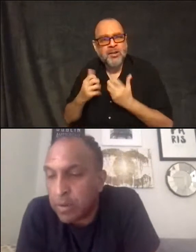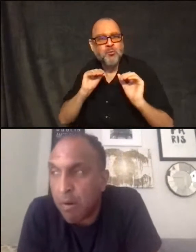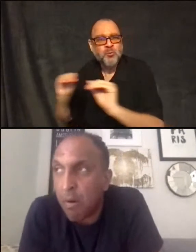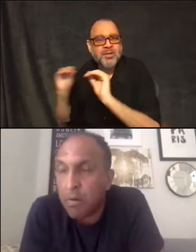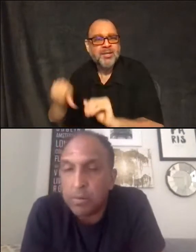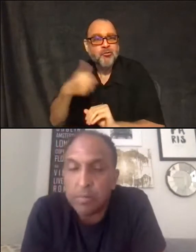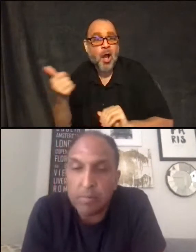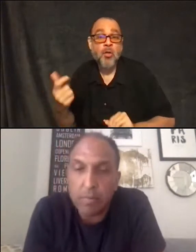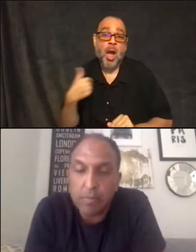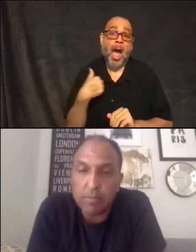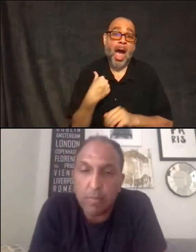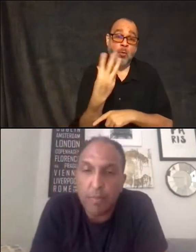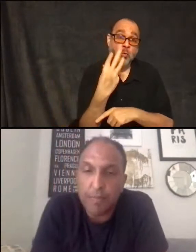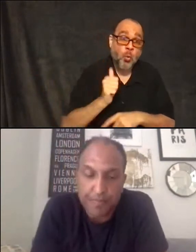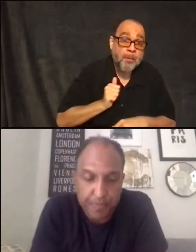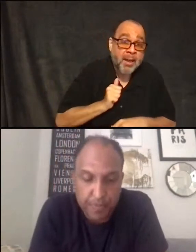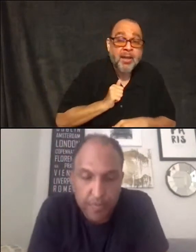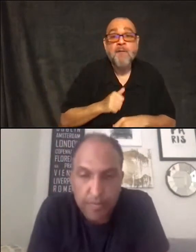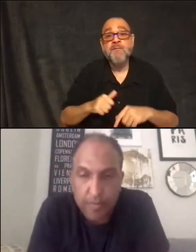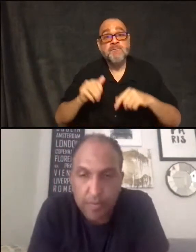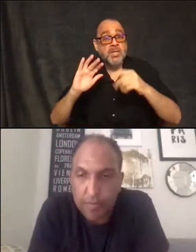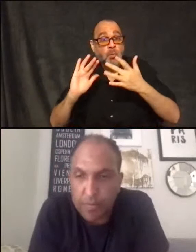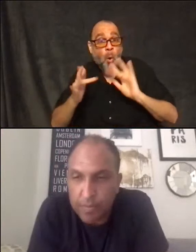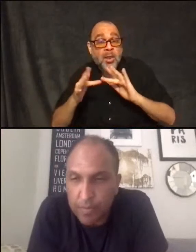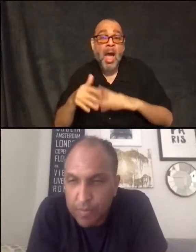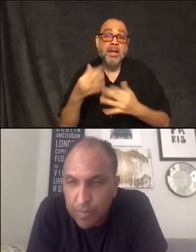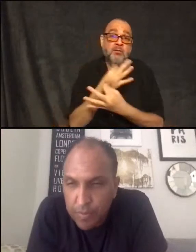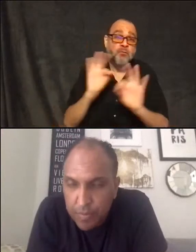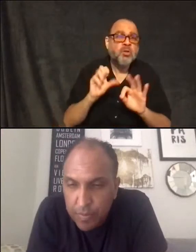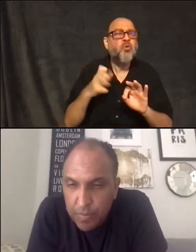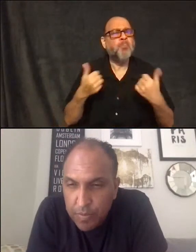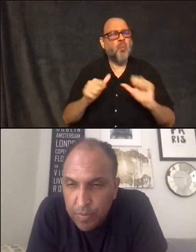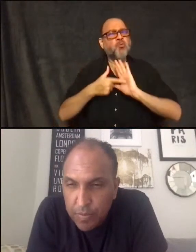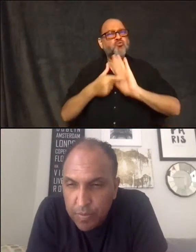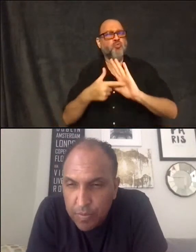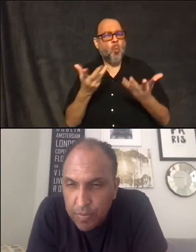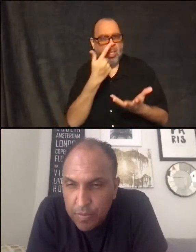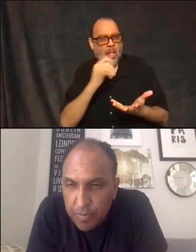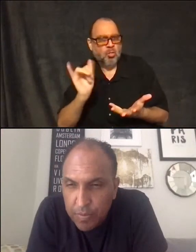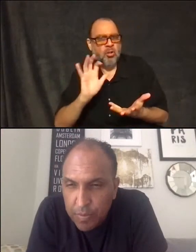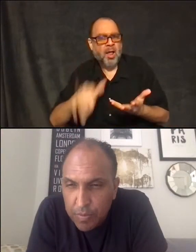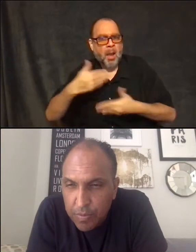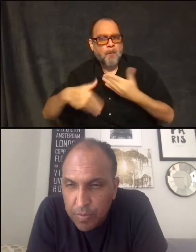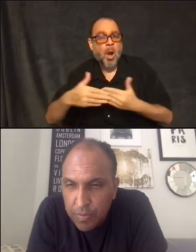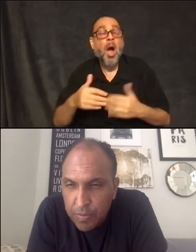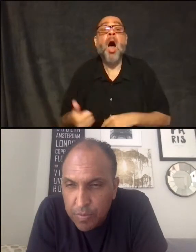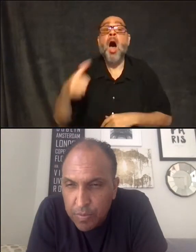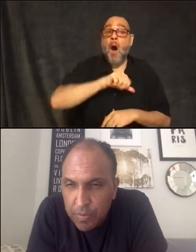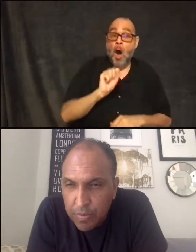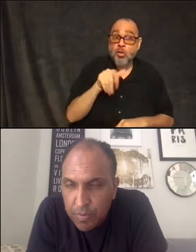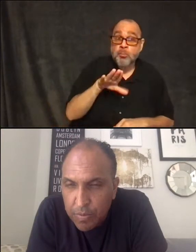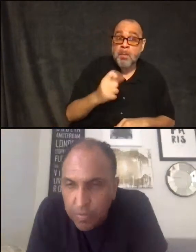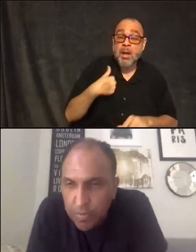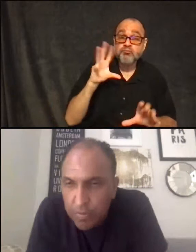online. It's for free. I'm demonstrating how to monetize from that perspective. And the other space that I host is mostly around